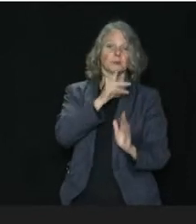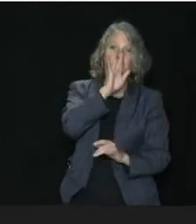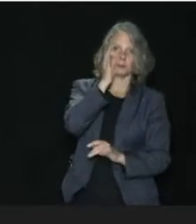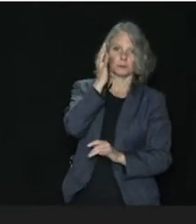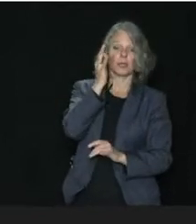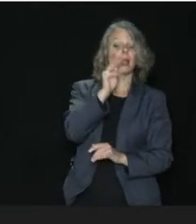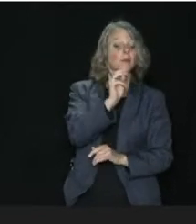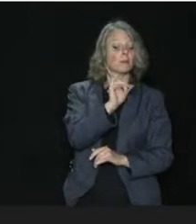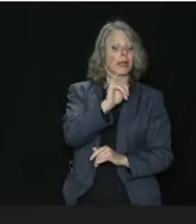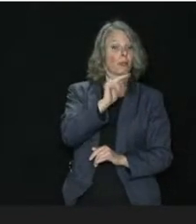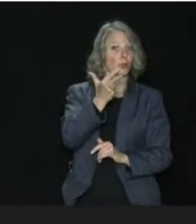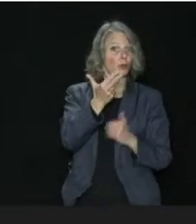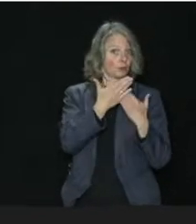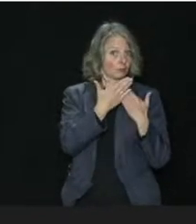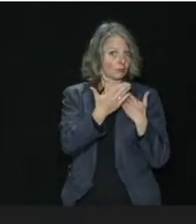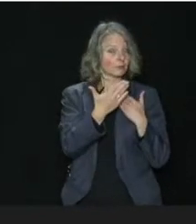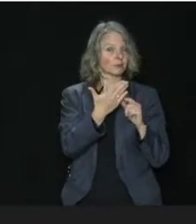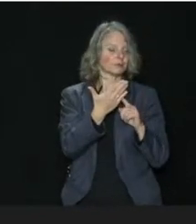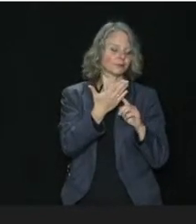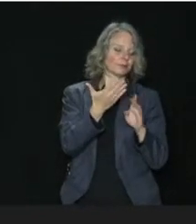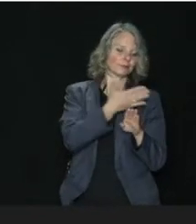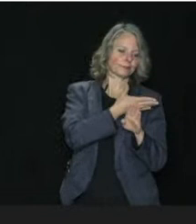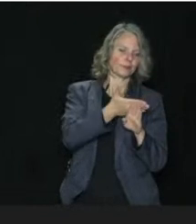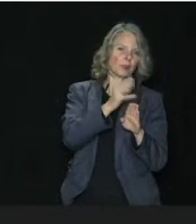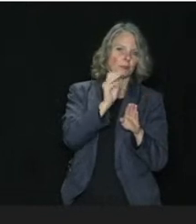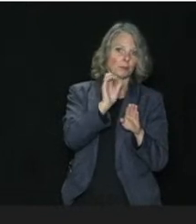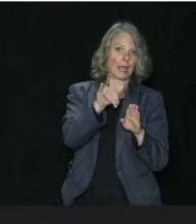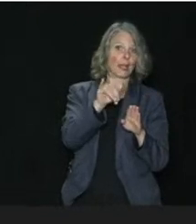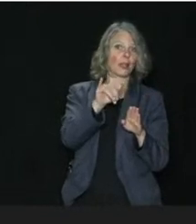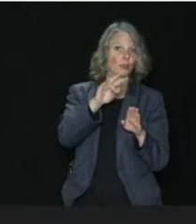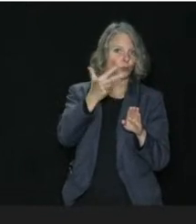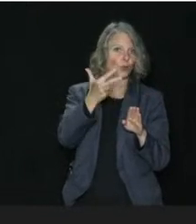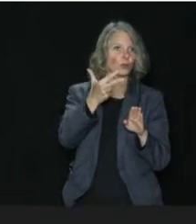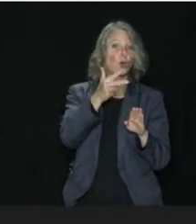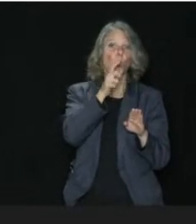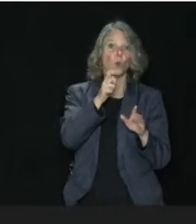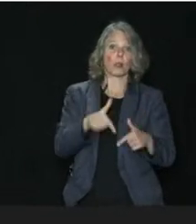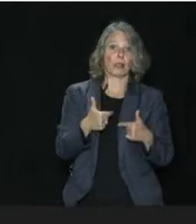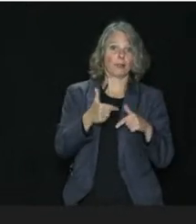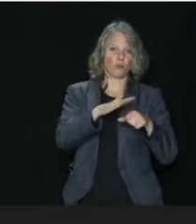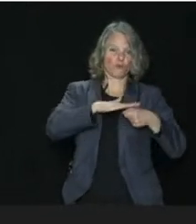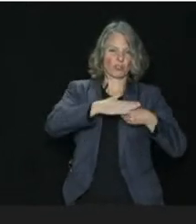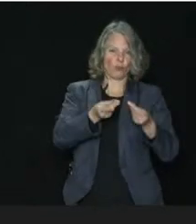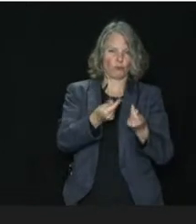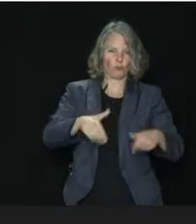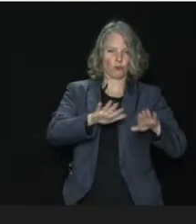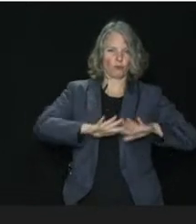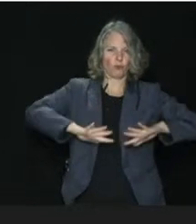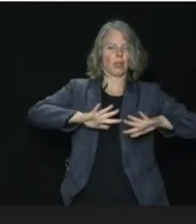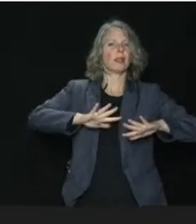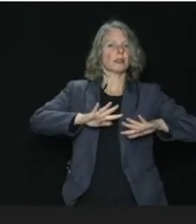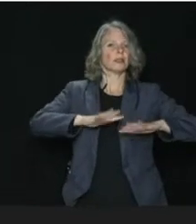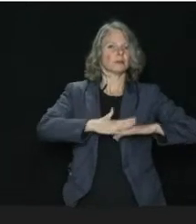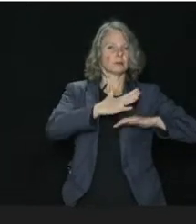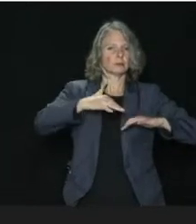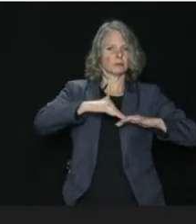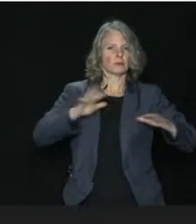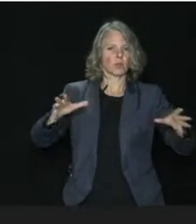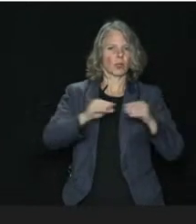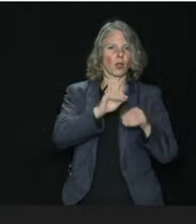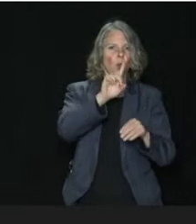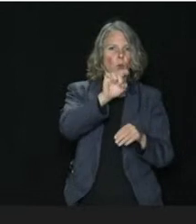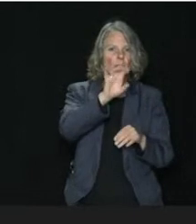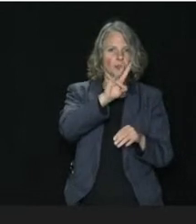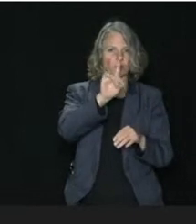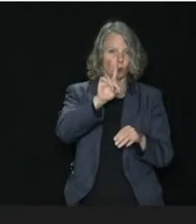As of May 3rd, in First Nations communities on reserves, we are aware of 771 active